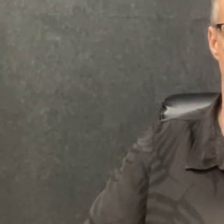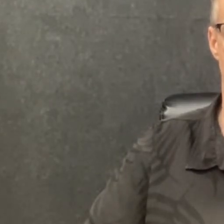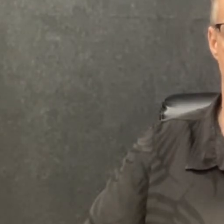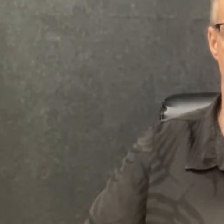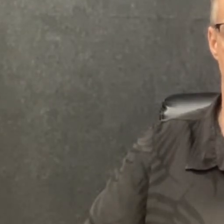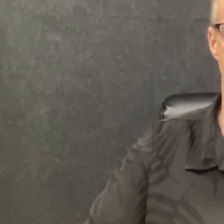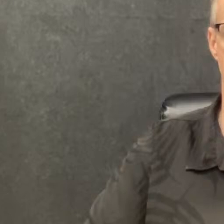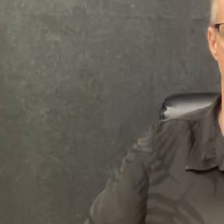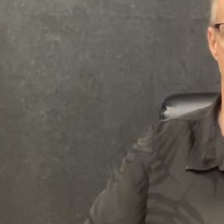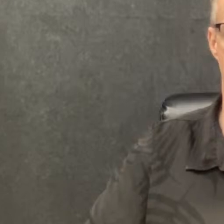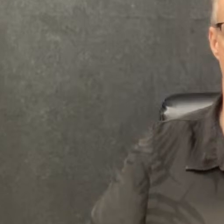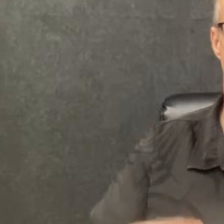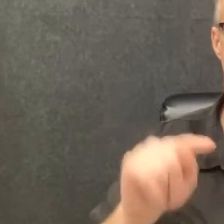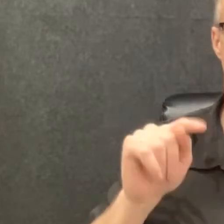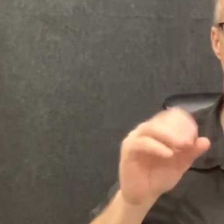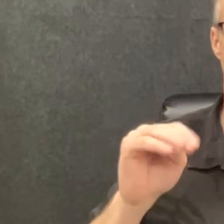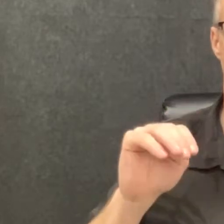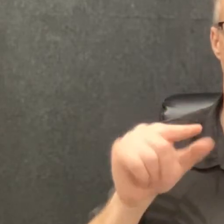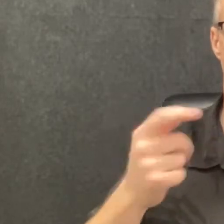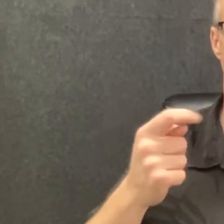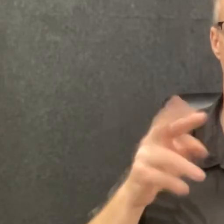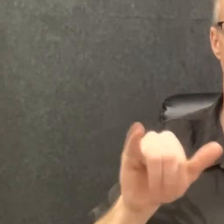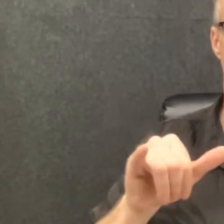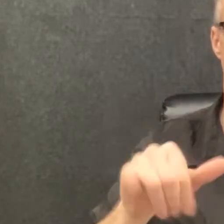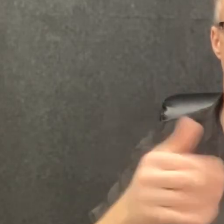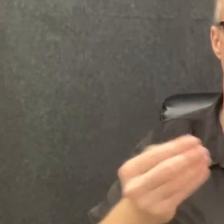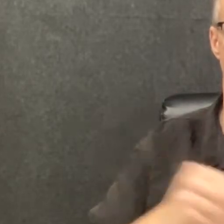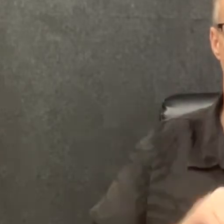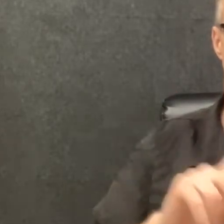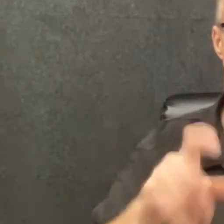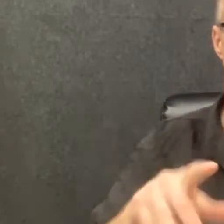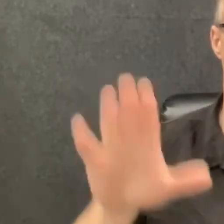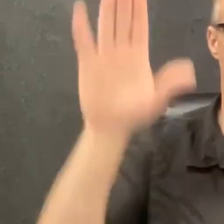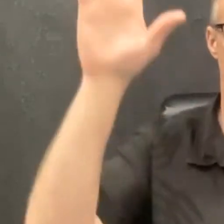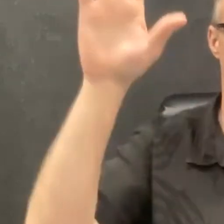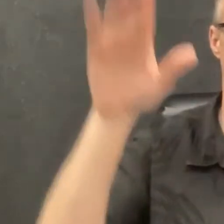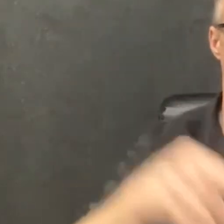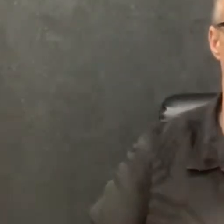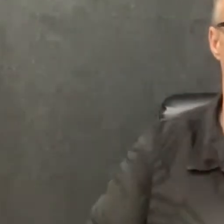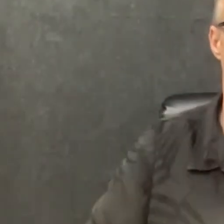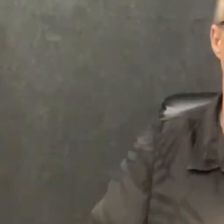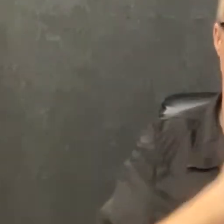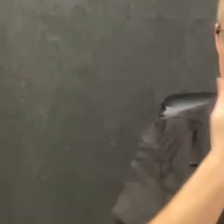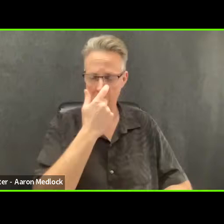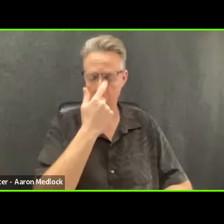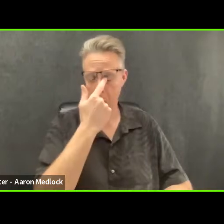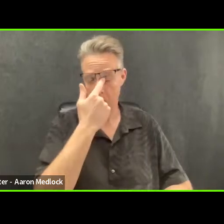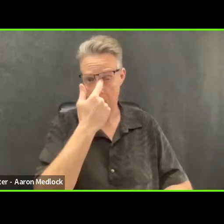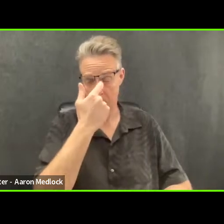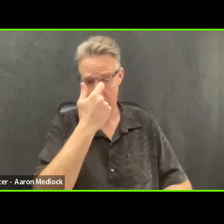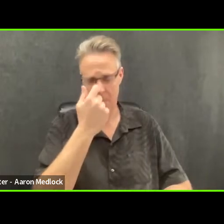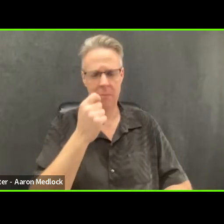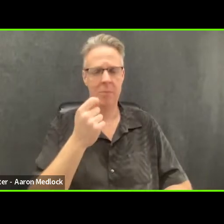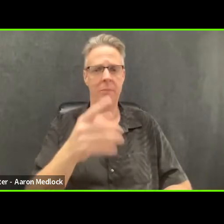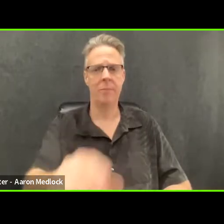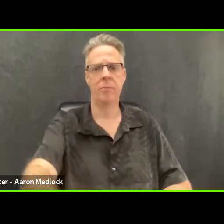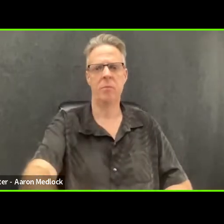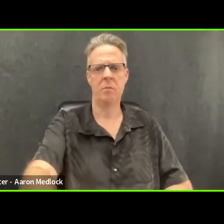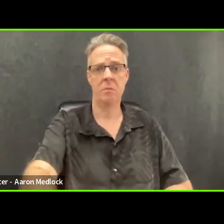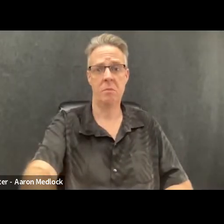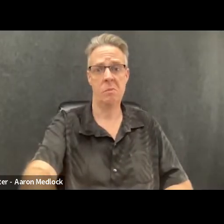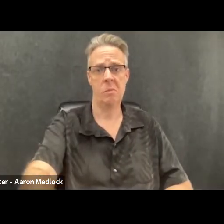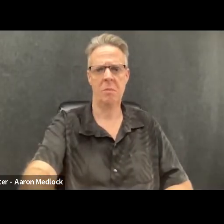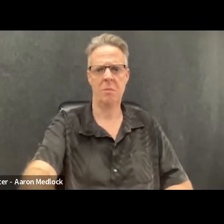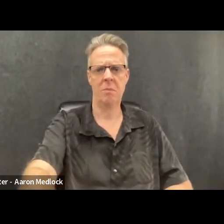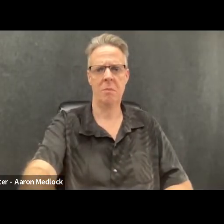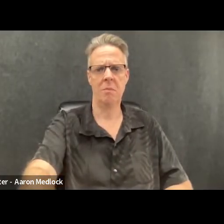Tom Gentry, looks like you might have an additional question here. Yes, I understand you're going to get the numbers out. I can